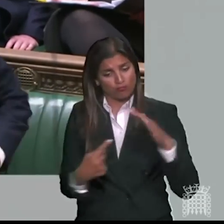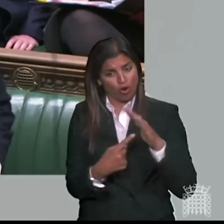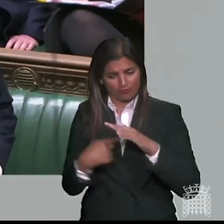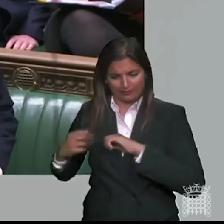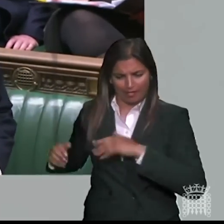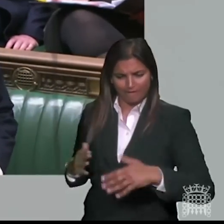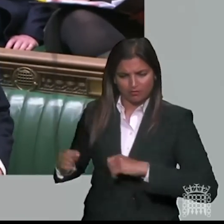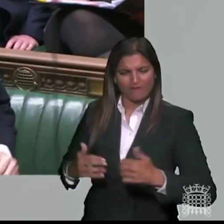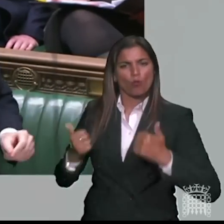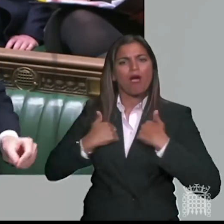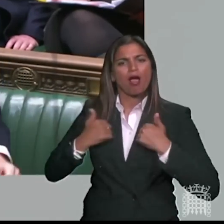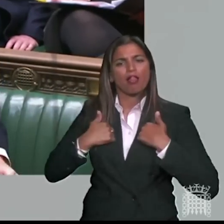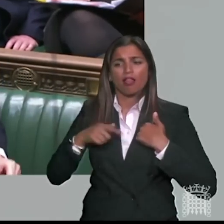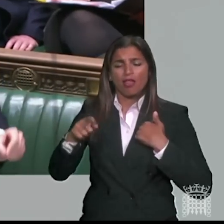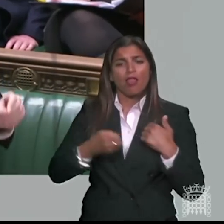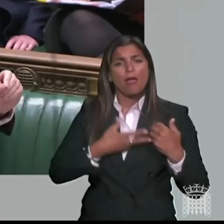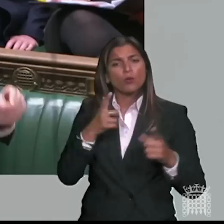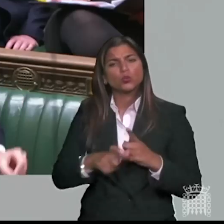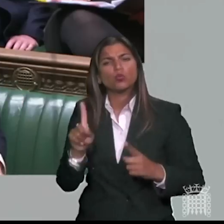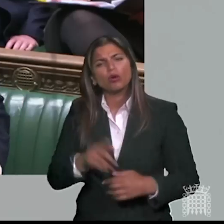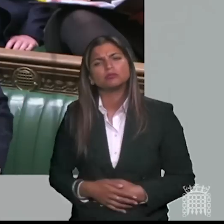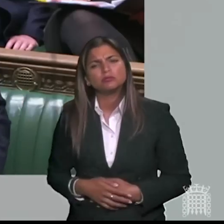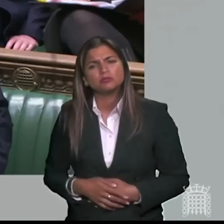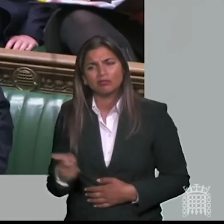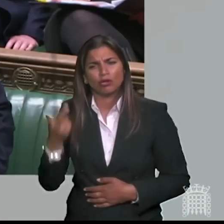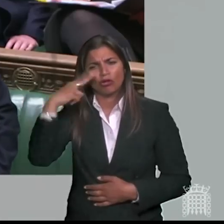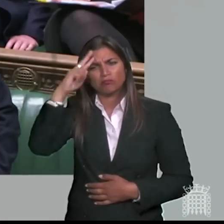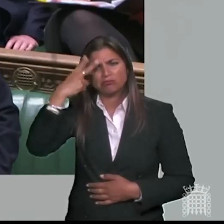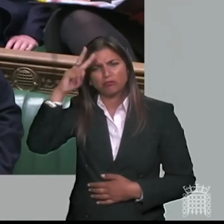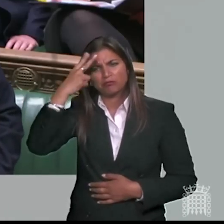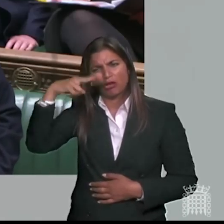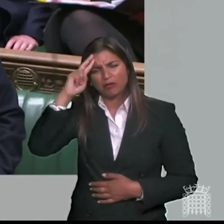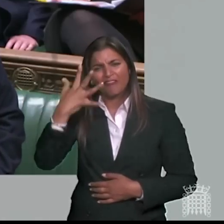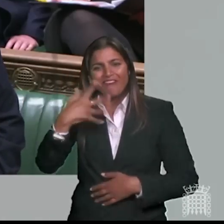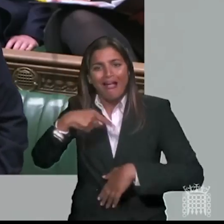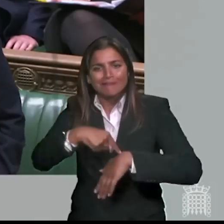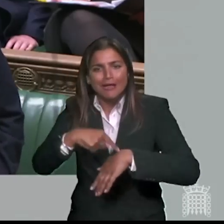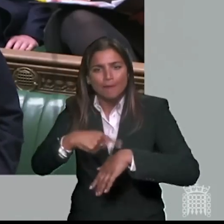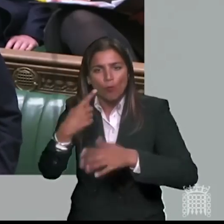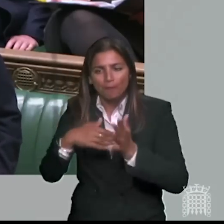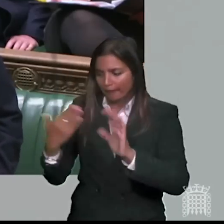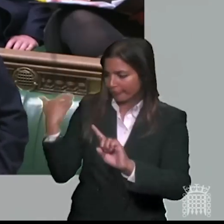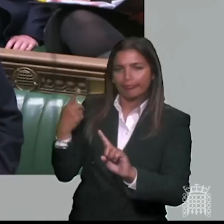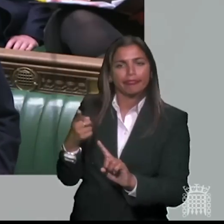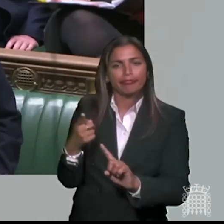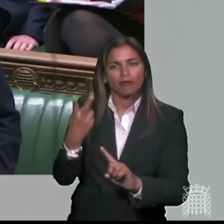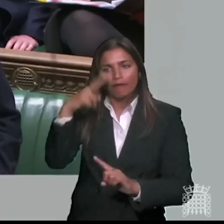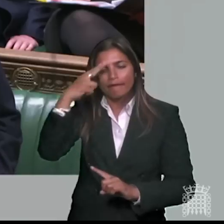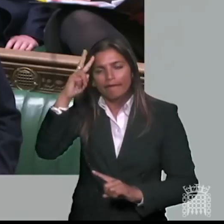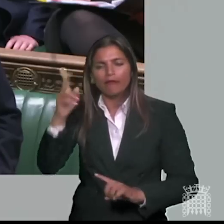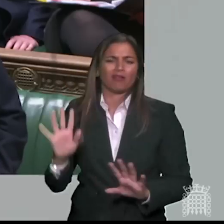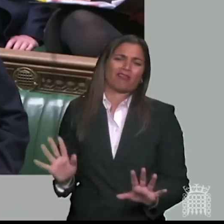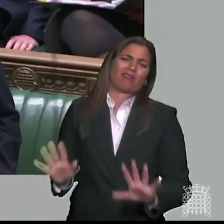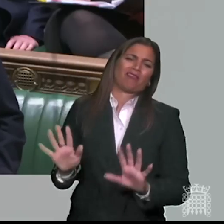seen from the party opposite? They've U-turned 5 times in the last month already. The record is clear.